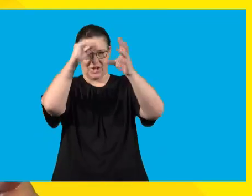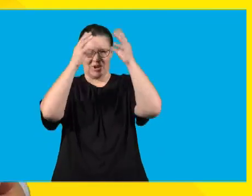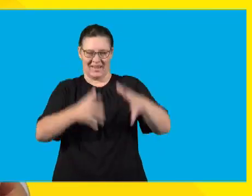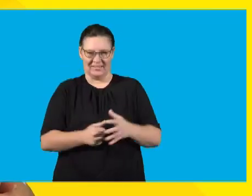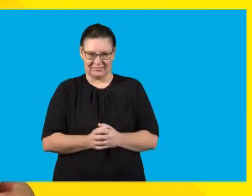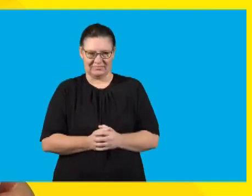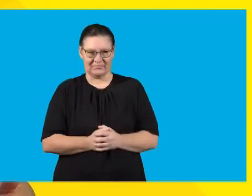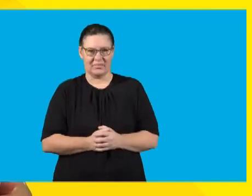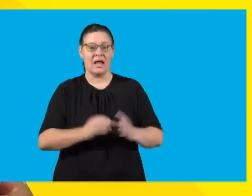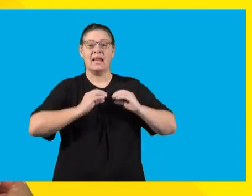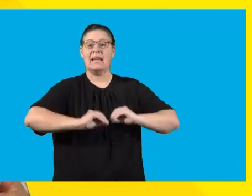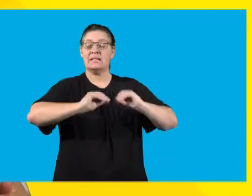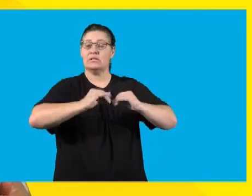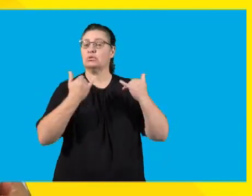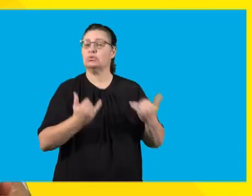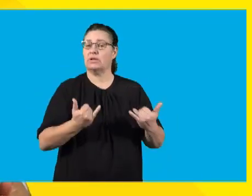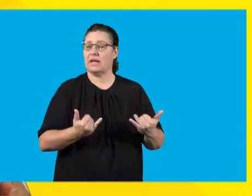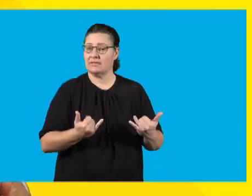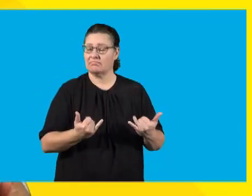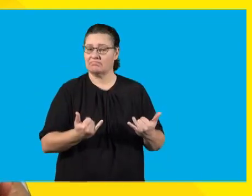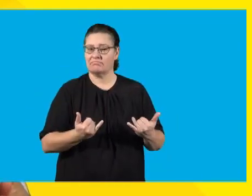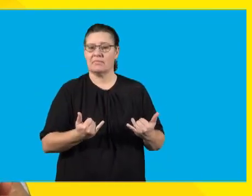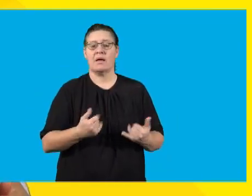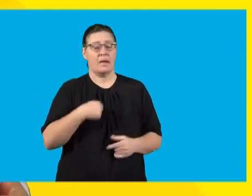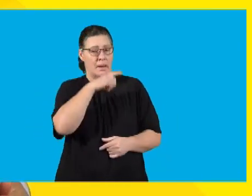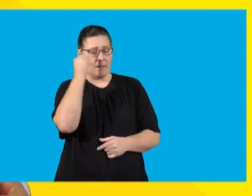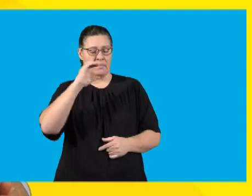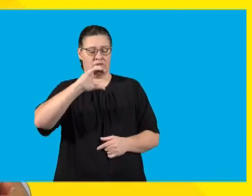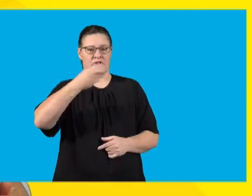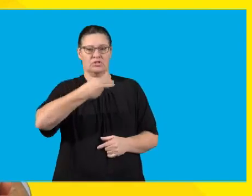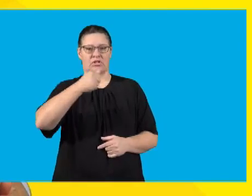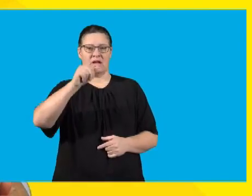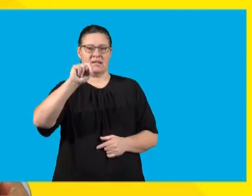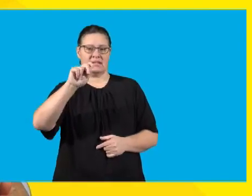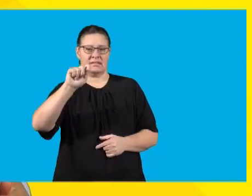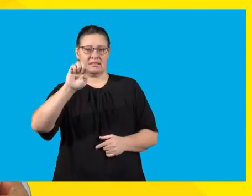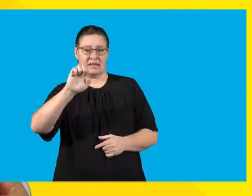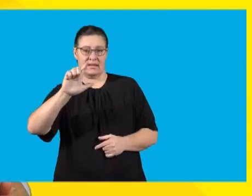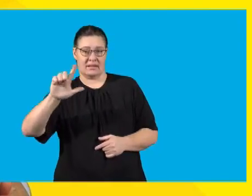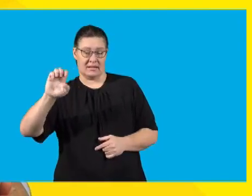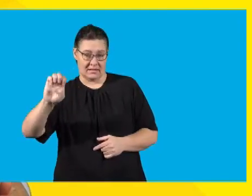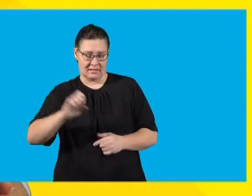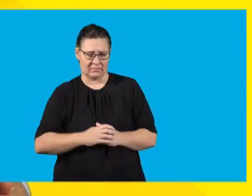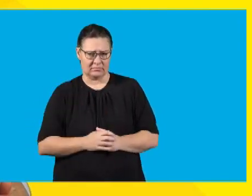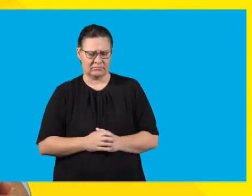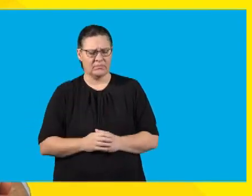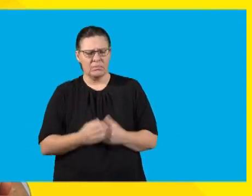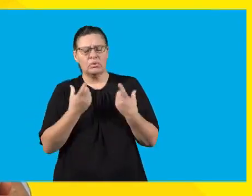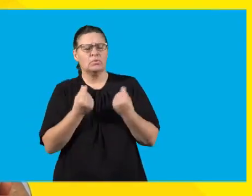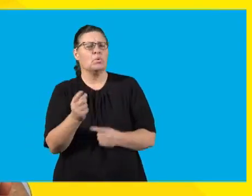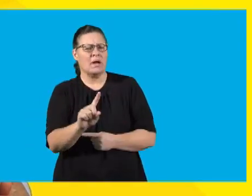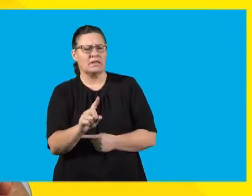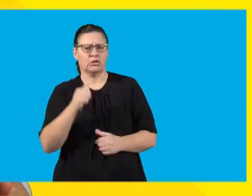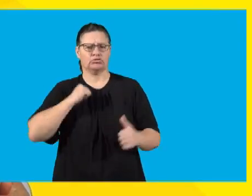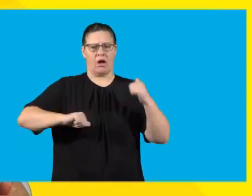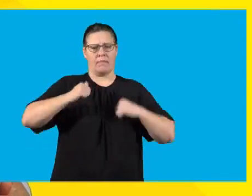Greetings learners and welcome to our lesson today. My name is Chantal Oliphant. We are going to look at how to